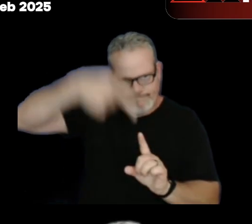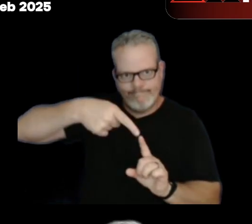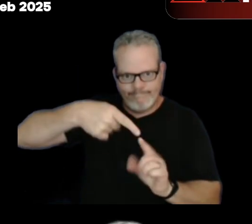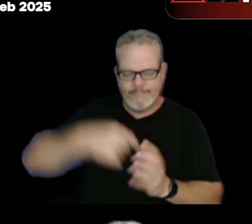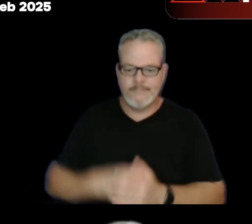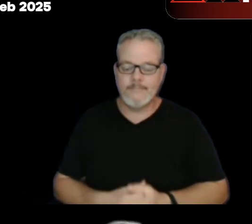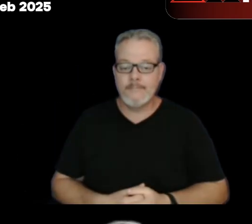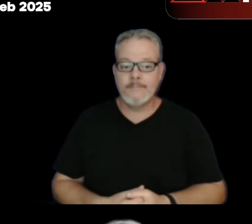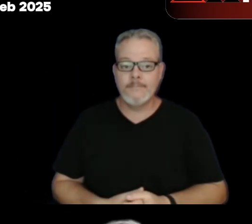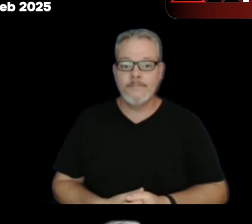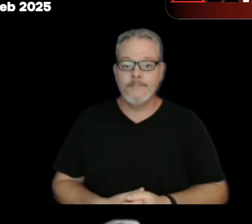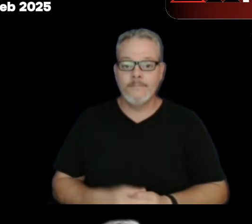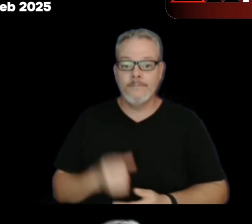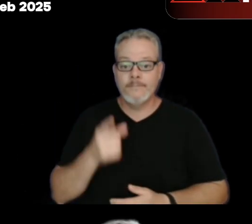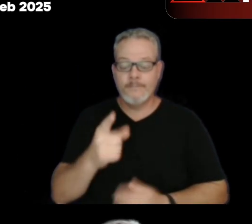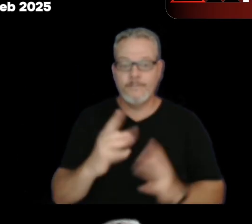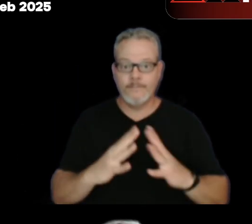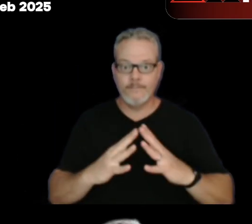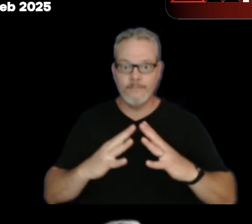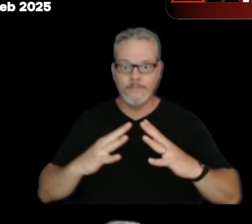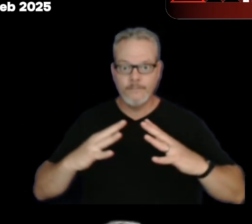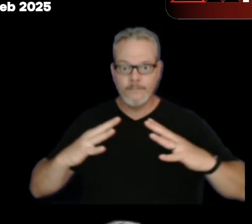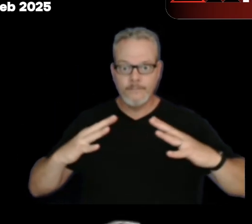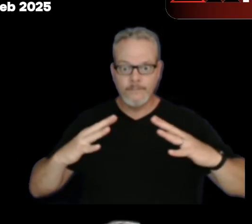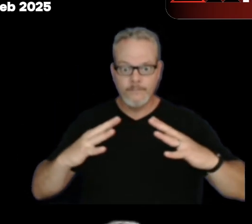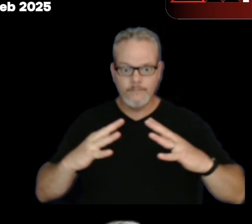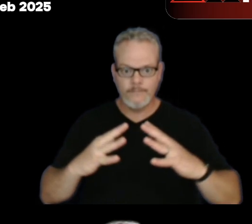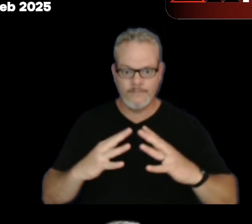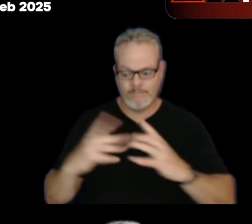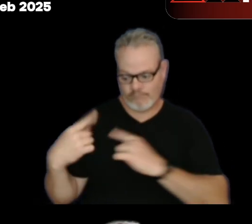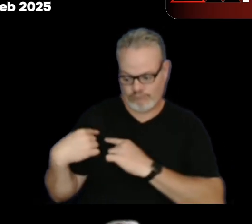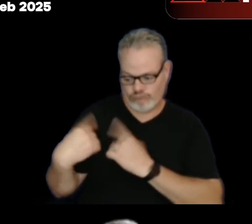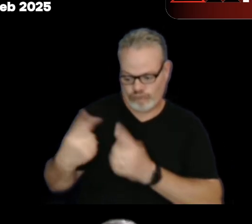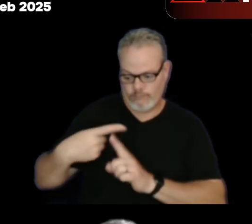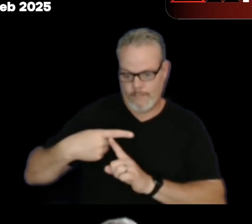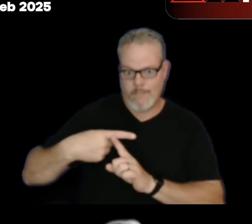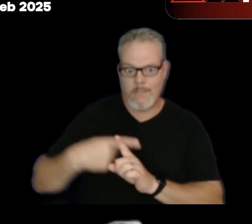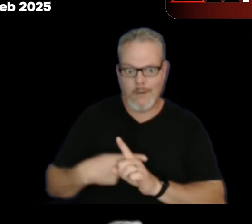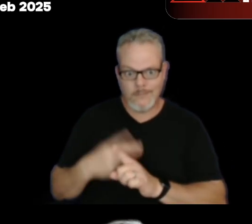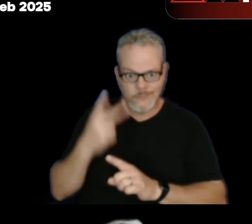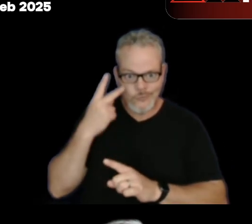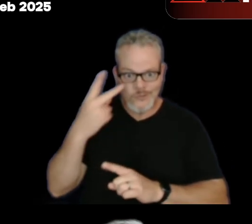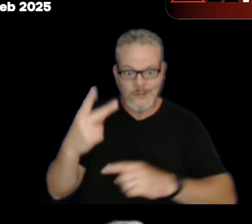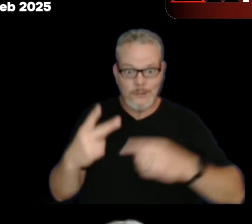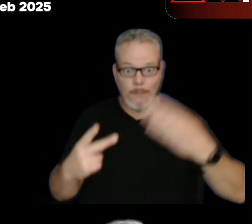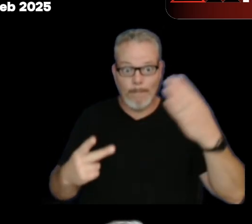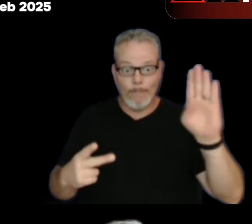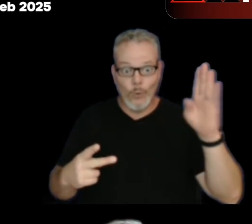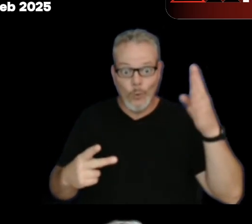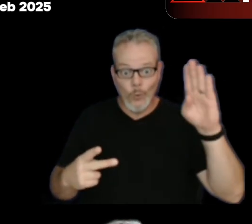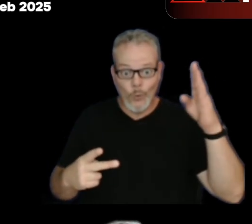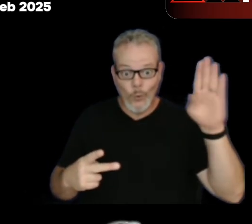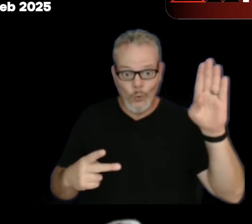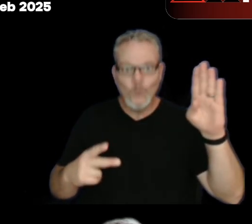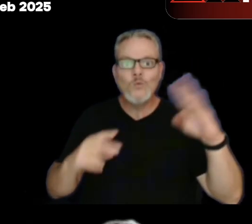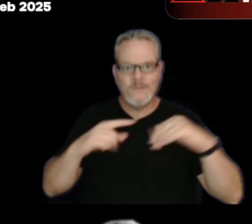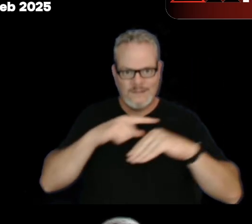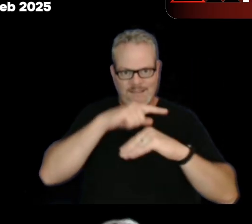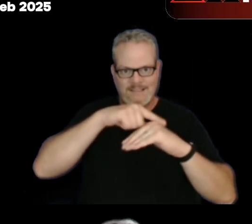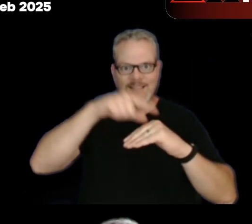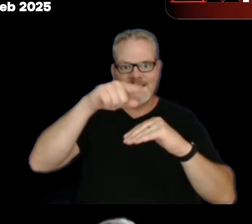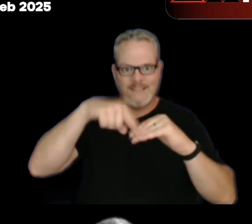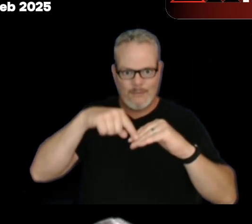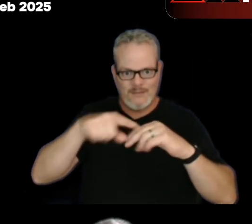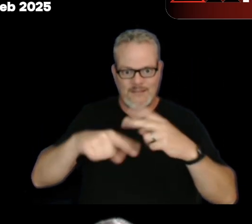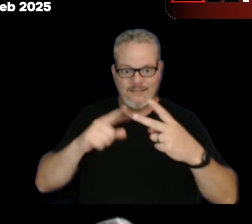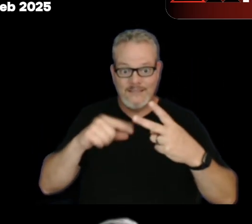Here is the ground tilt for the past month on Kilauea. The blue line at the summit, the green line on the rift zone. The rift zone has been